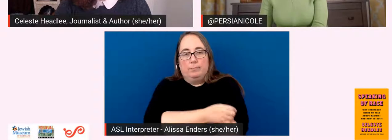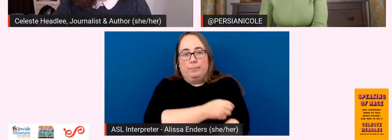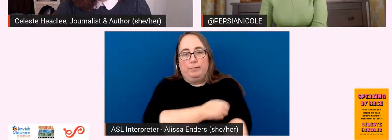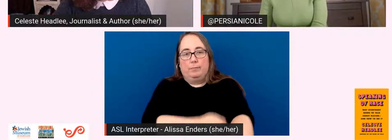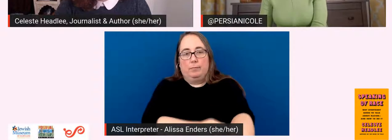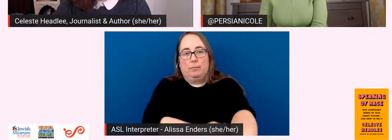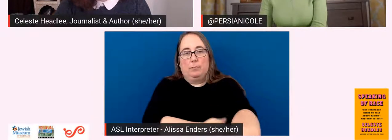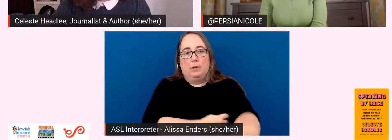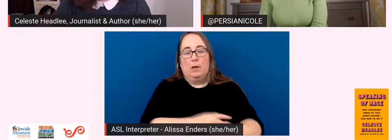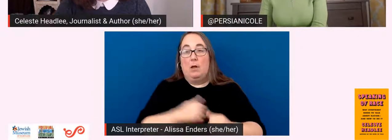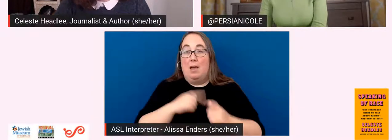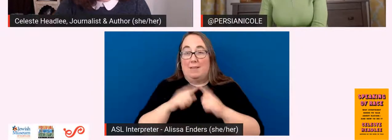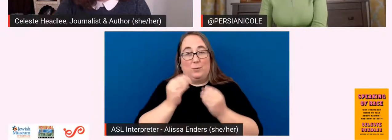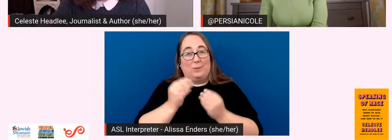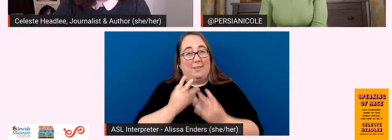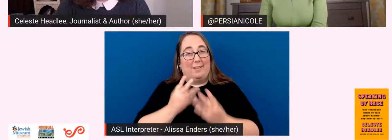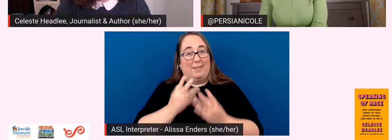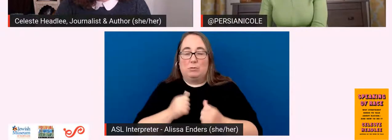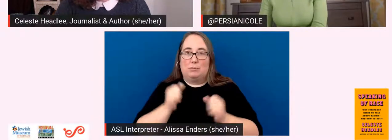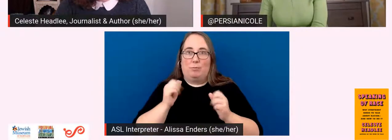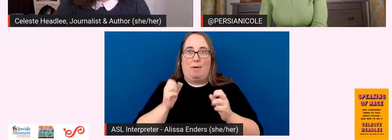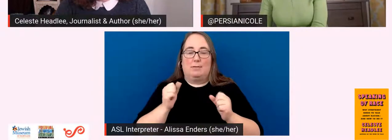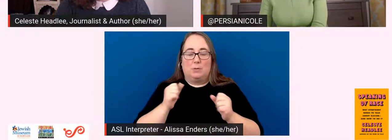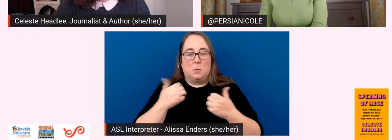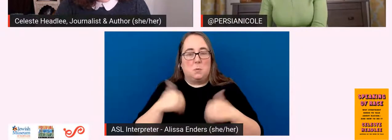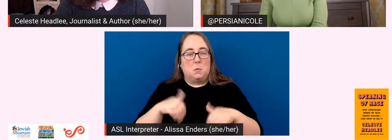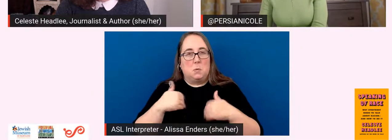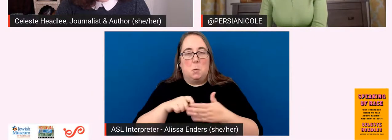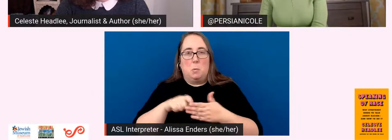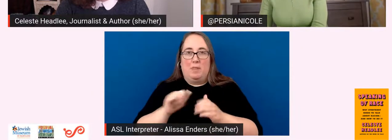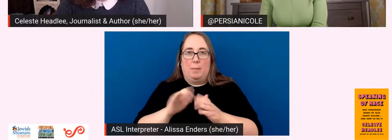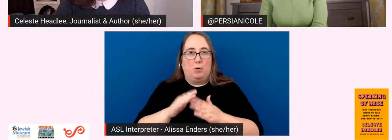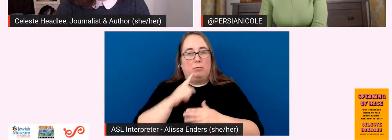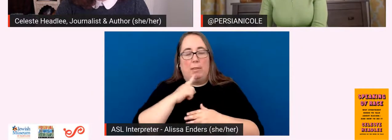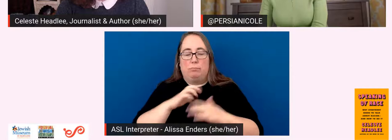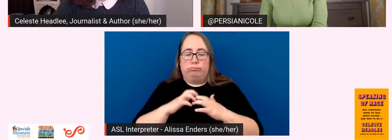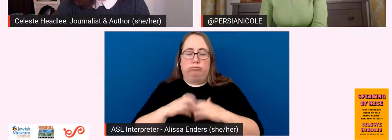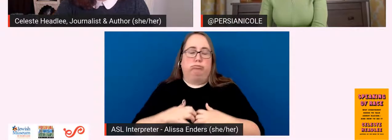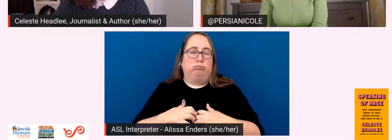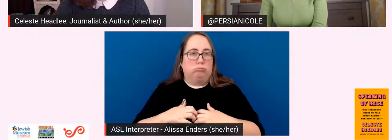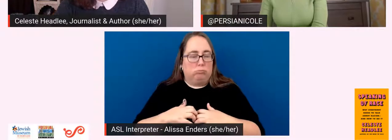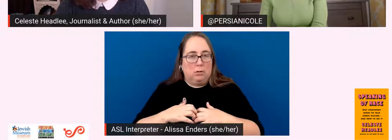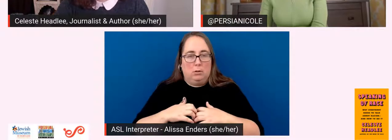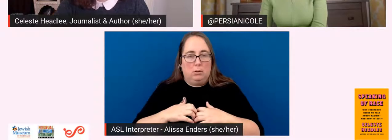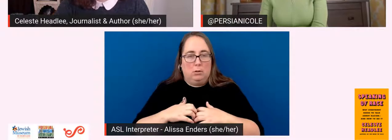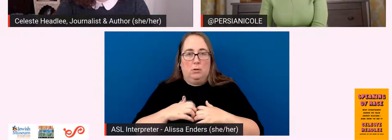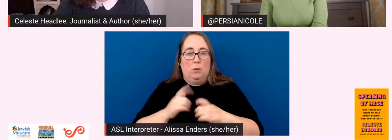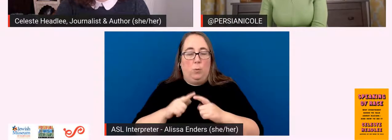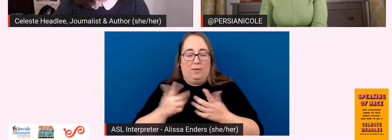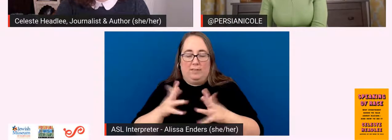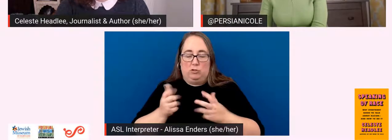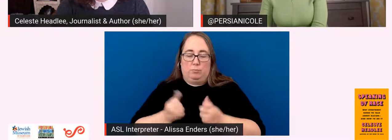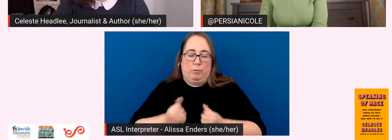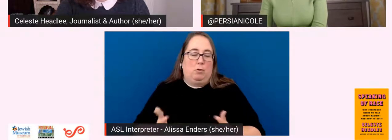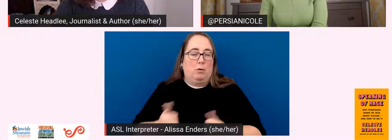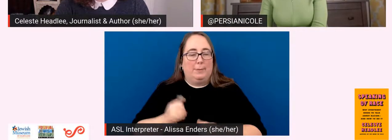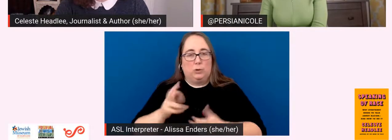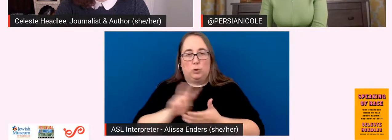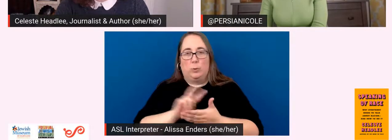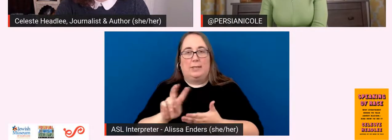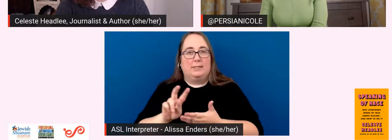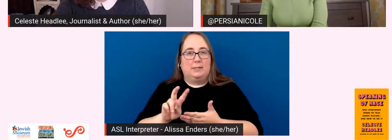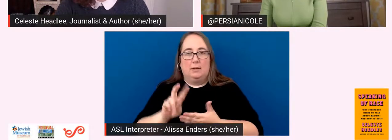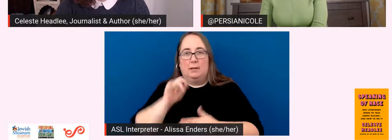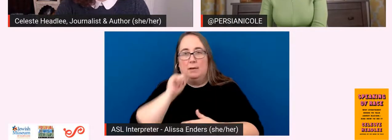But I got to tell you, I was surprised at how much writing this book just gutted me. And, you know, when I finished, I spent a good 2 weeks just